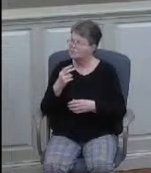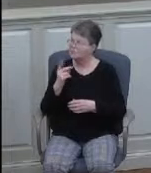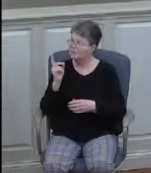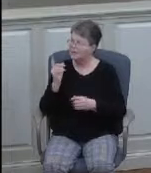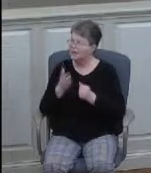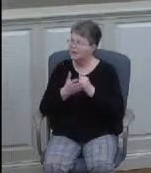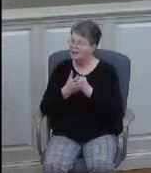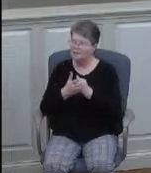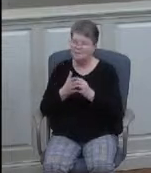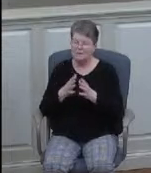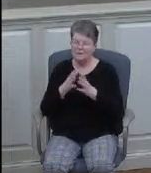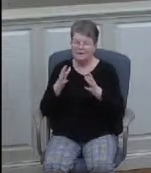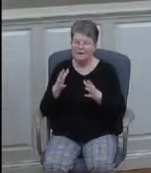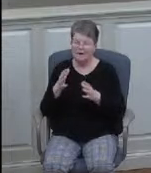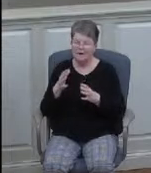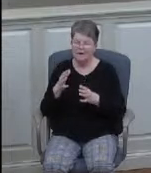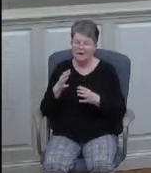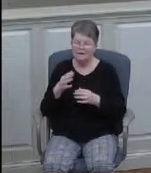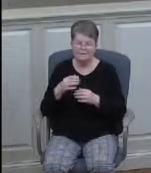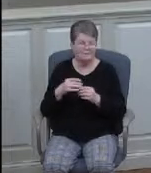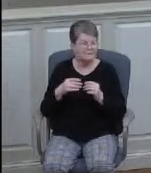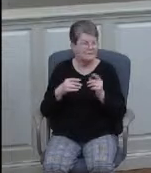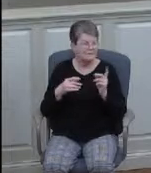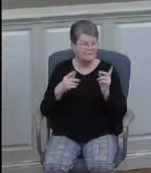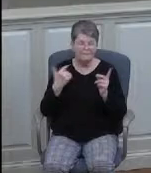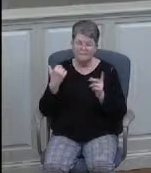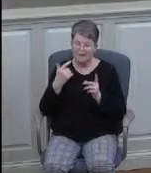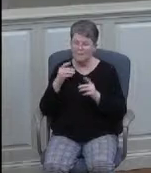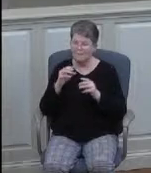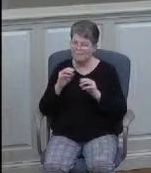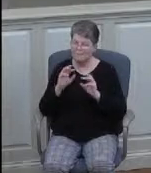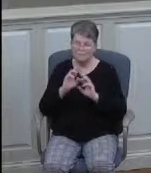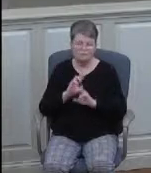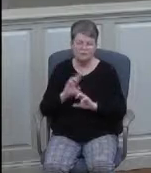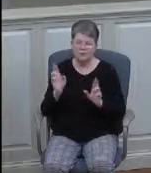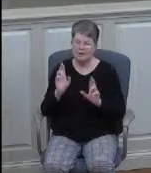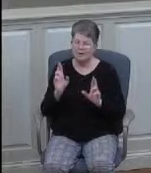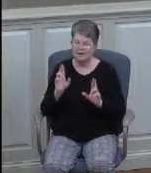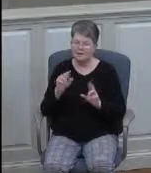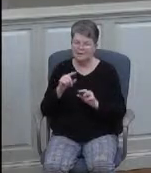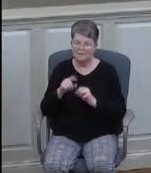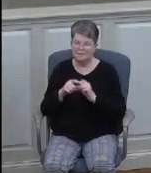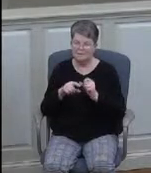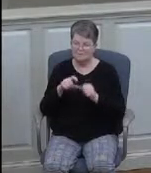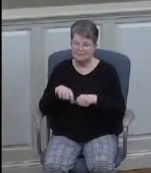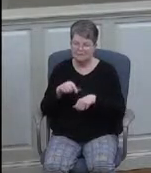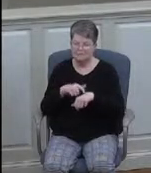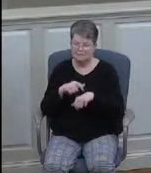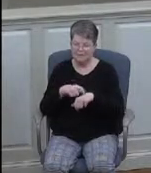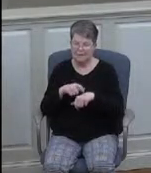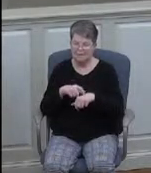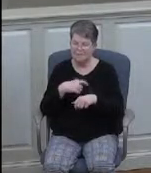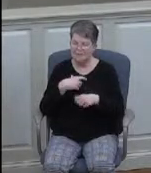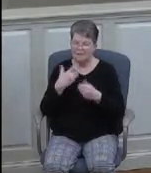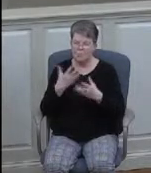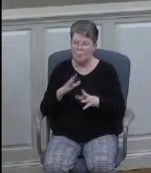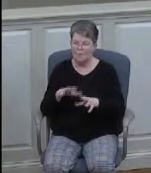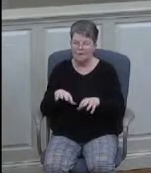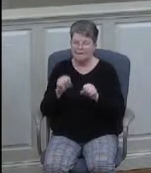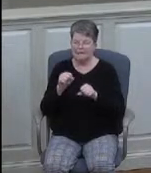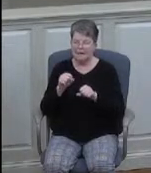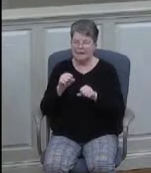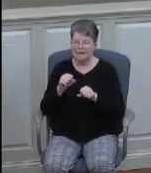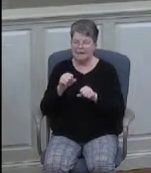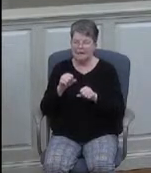yep, we appreciate that. And well, they were mobilized and ready this time, and I just don't want to, you know, not take this